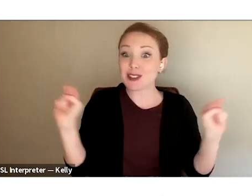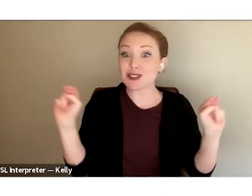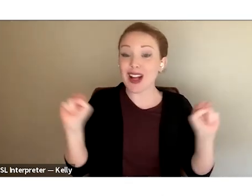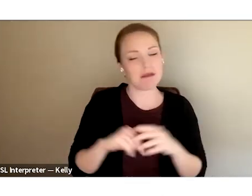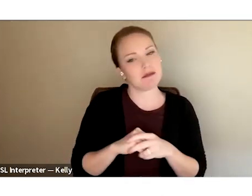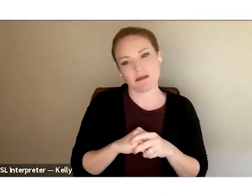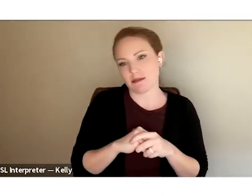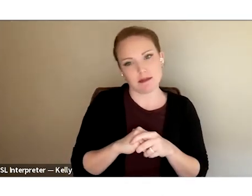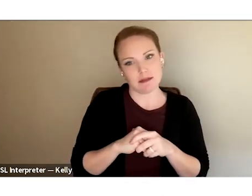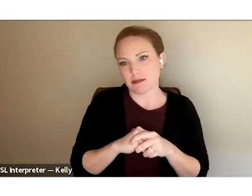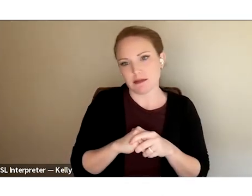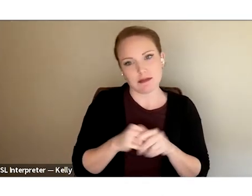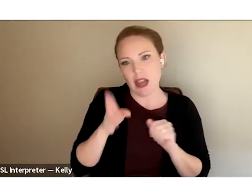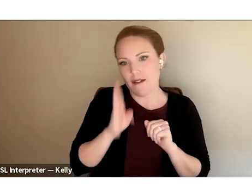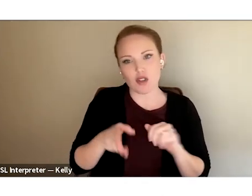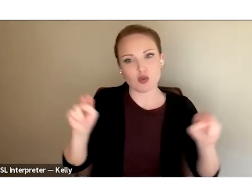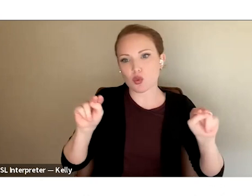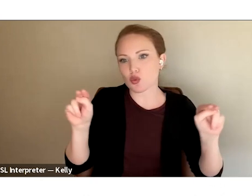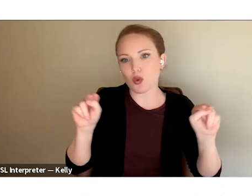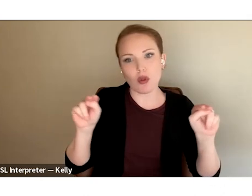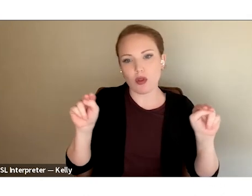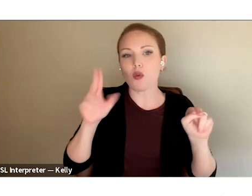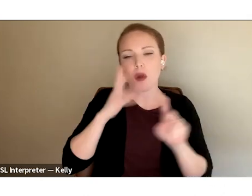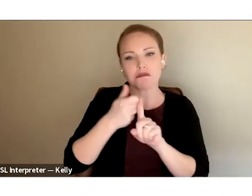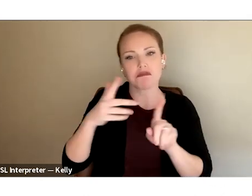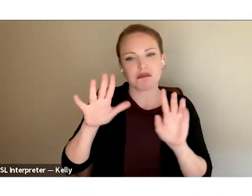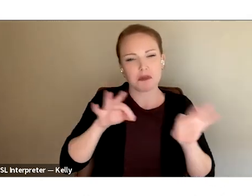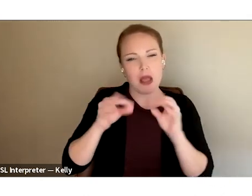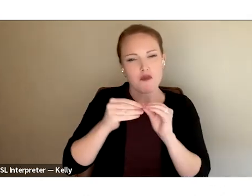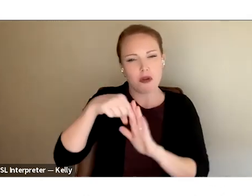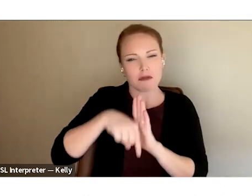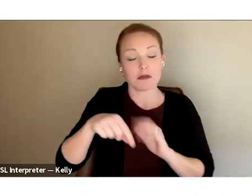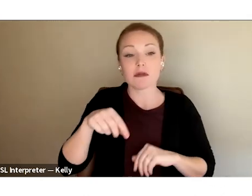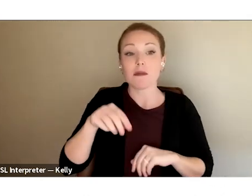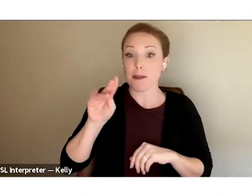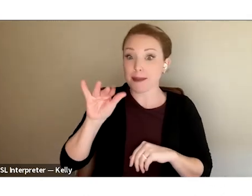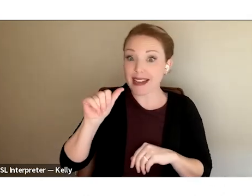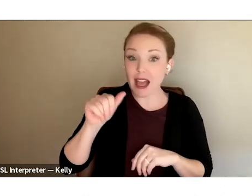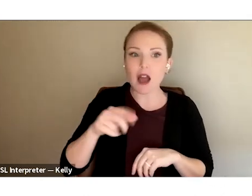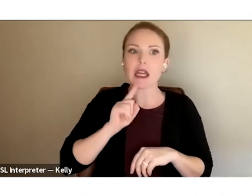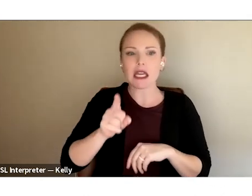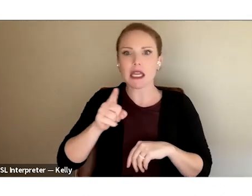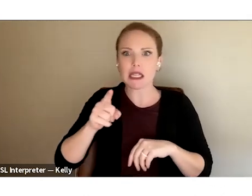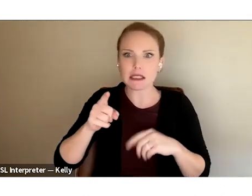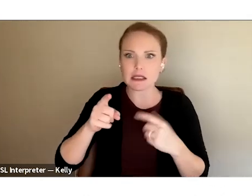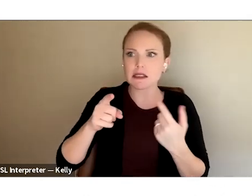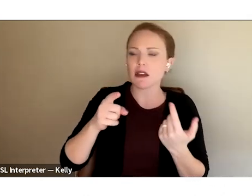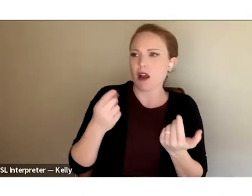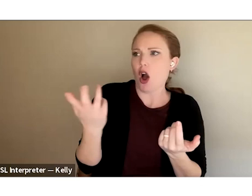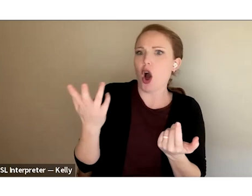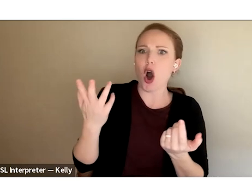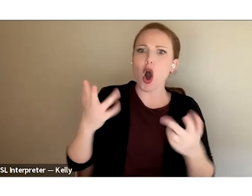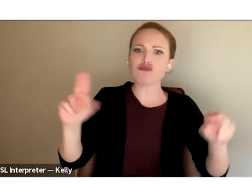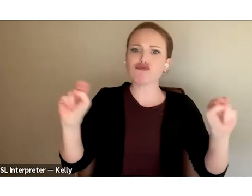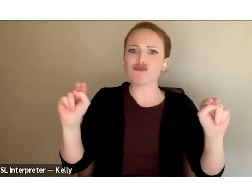going to go into that in a second. But this idea that media is objective, that there is an unbiased